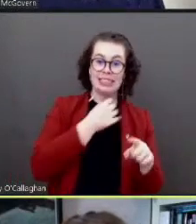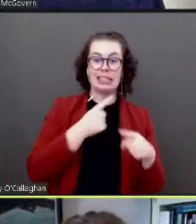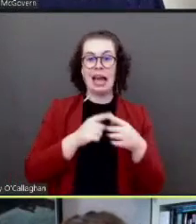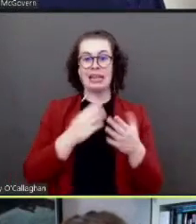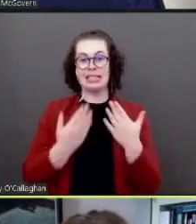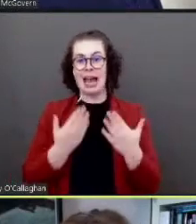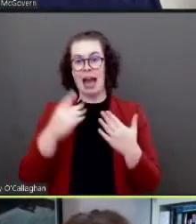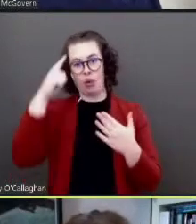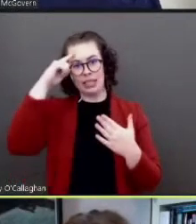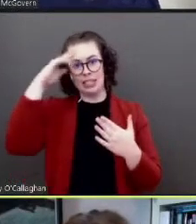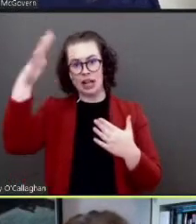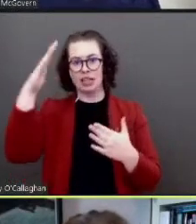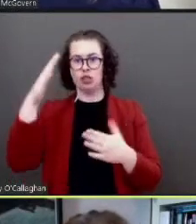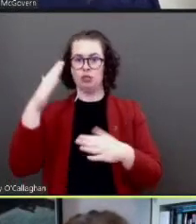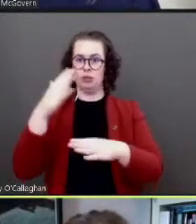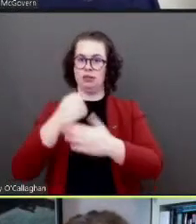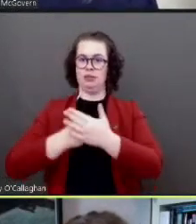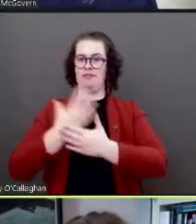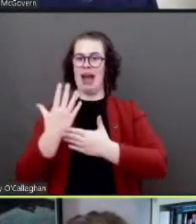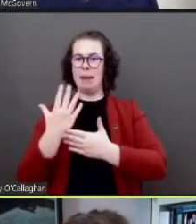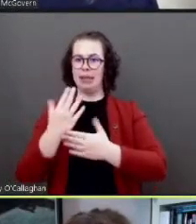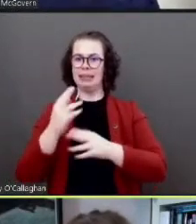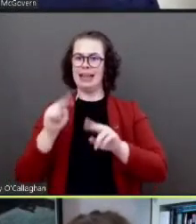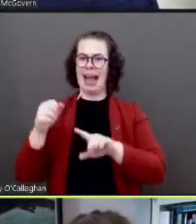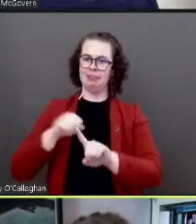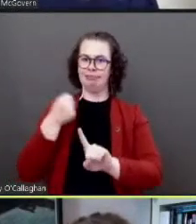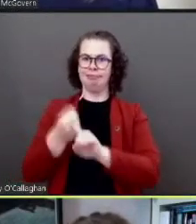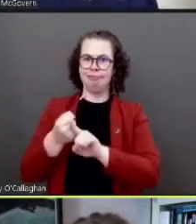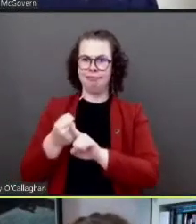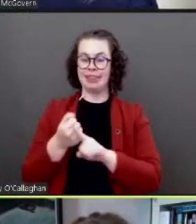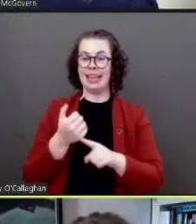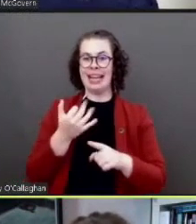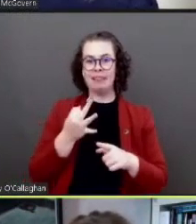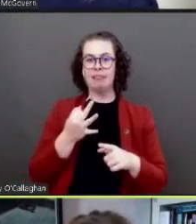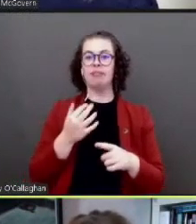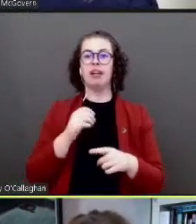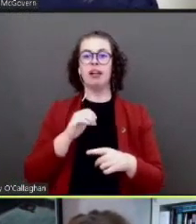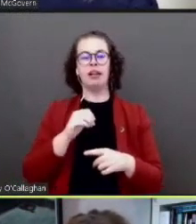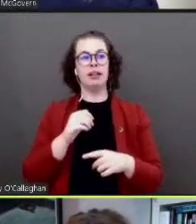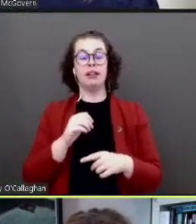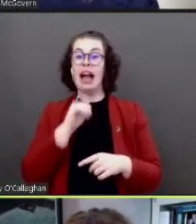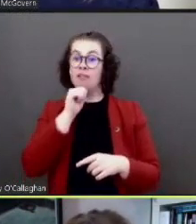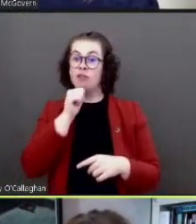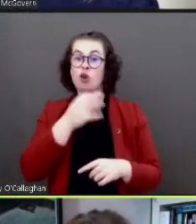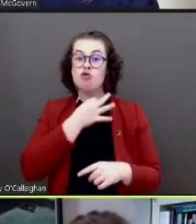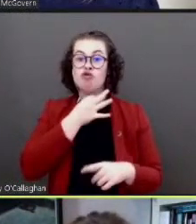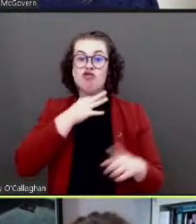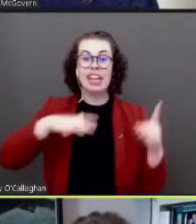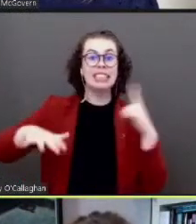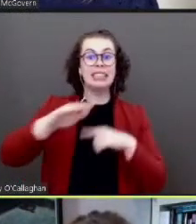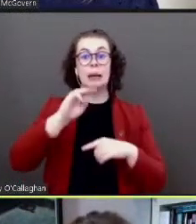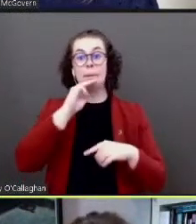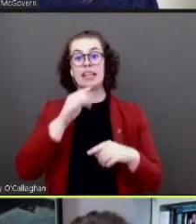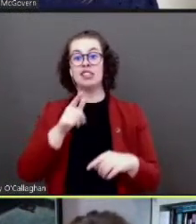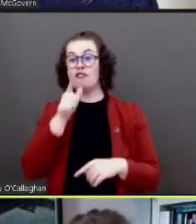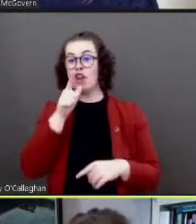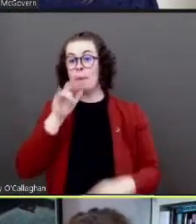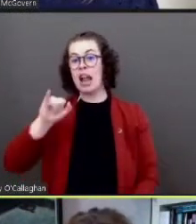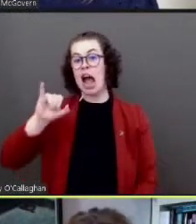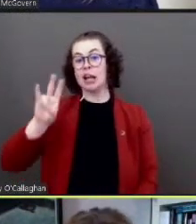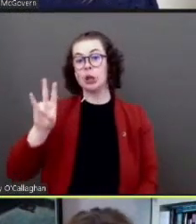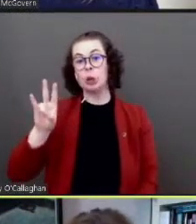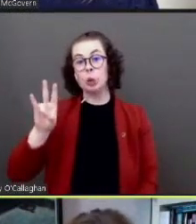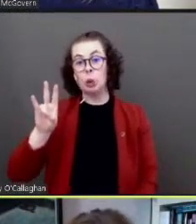she just showed the impact. So that with an absence of any risk factor, the average verbal IQ scores